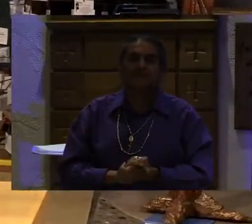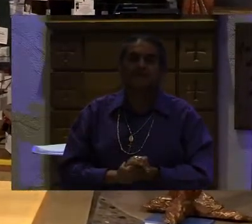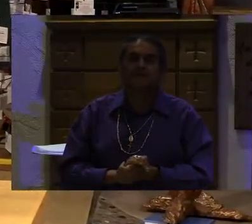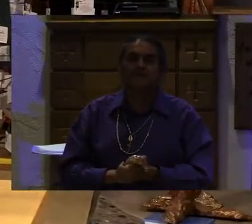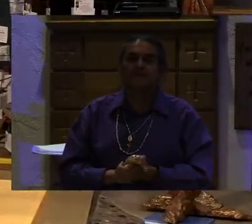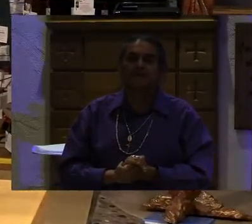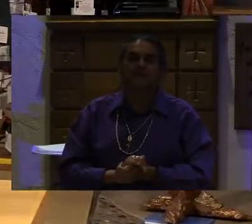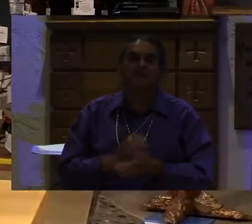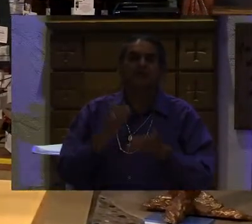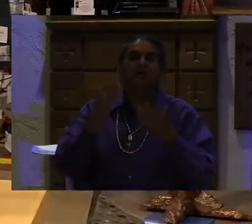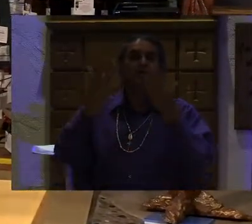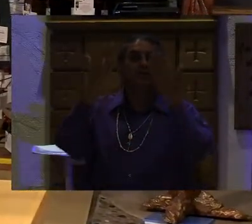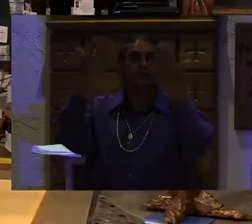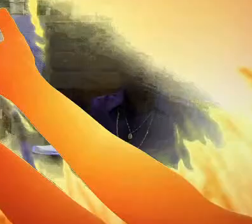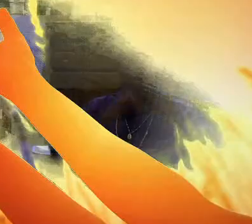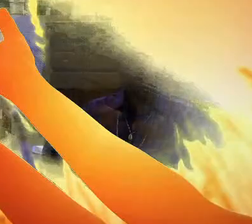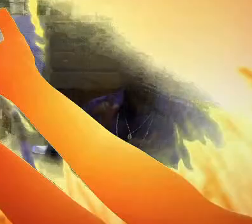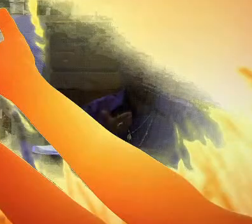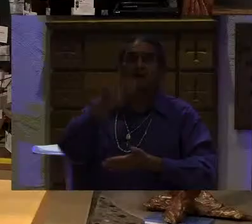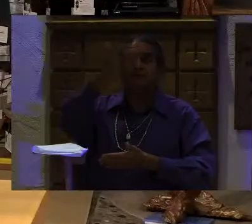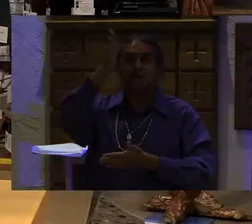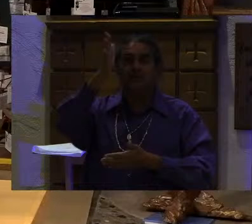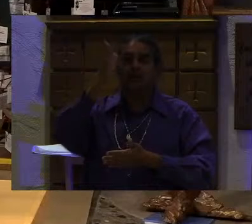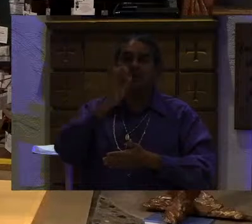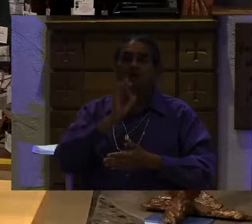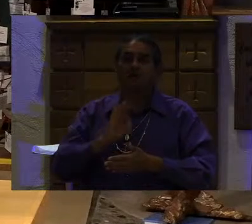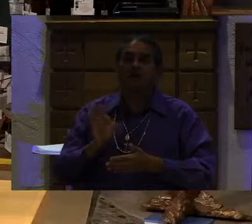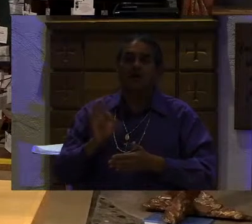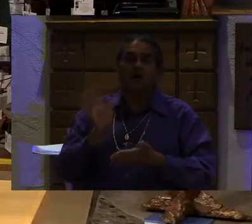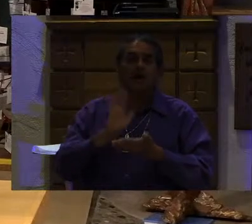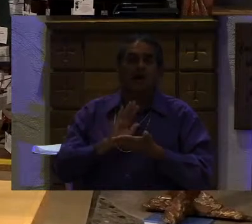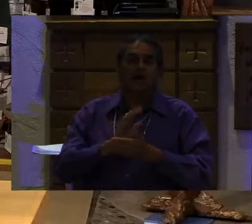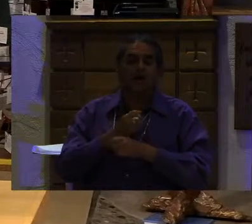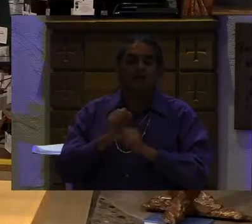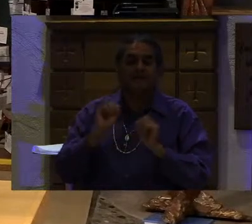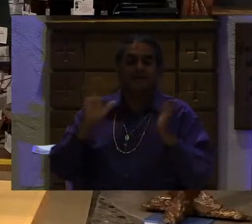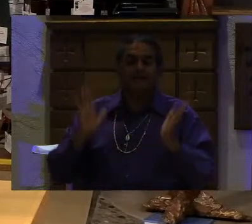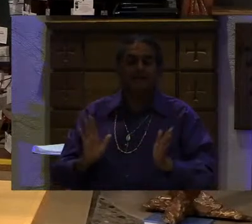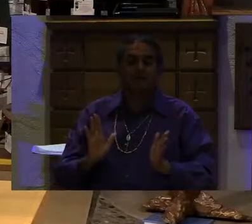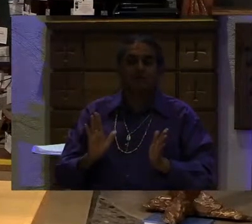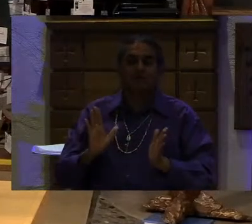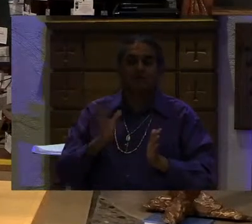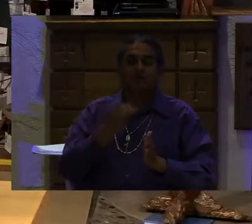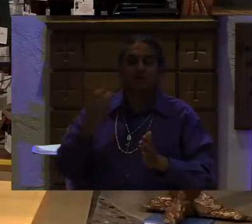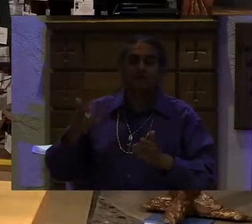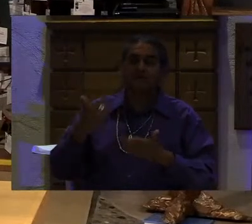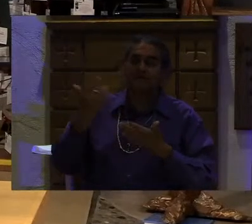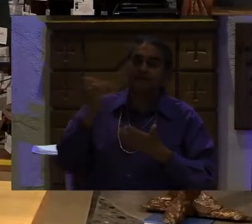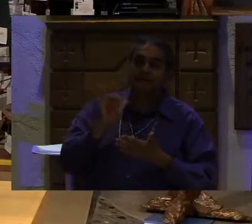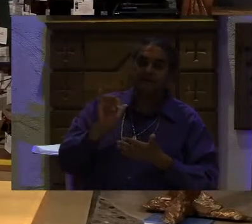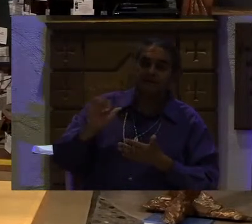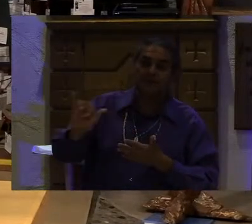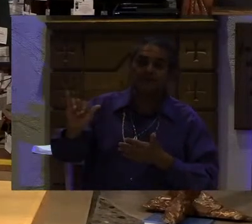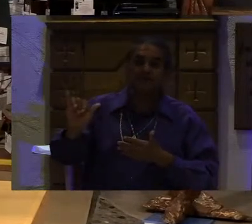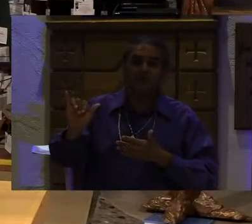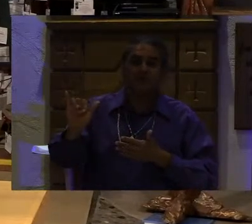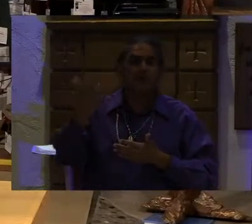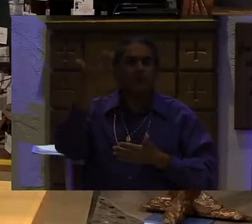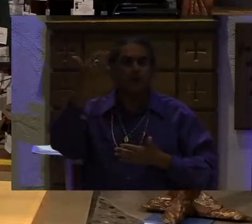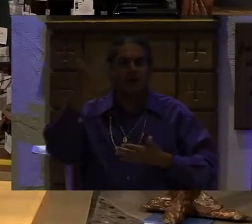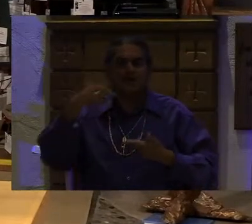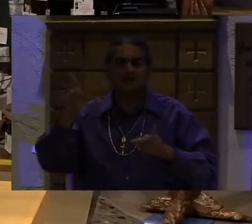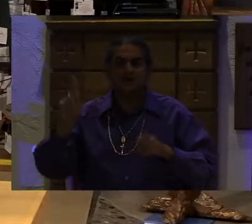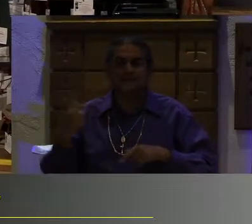You, Lord, our Father, our Redeemer, you are named forever. Why do you let